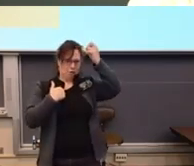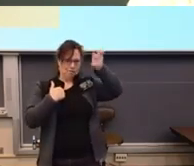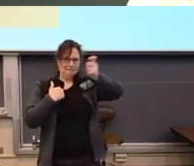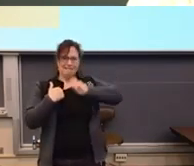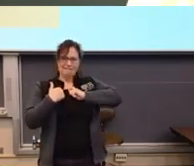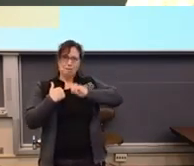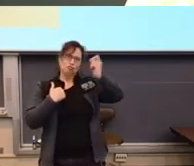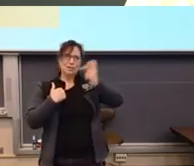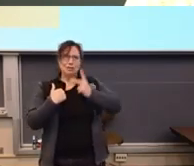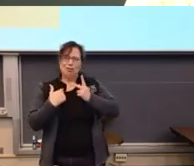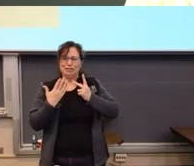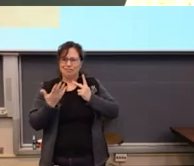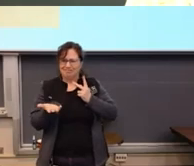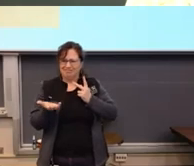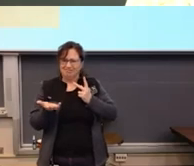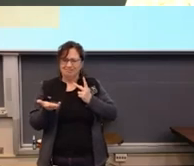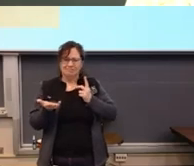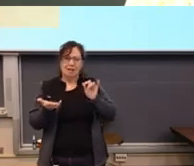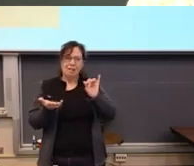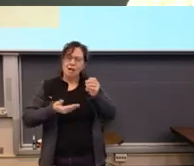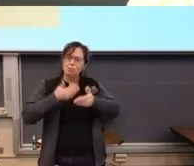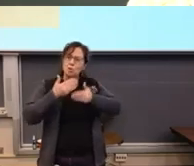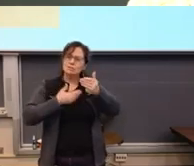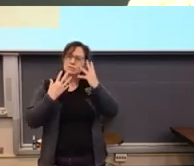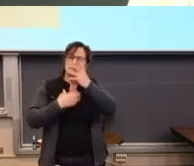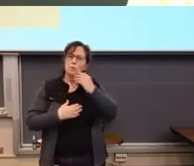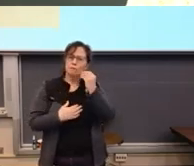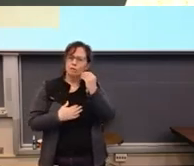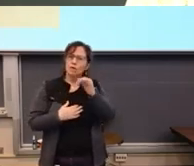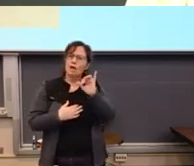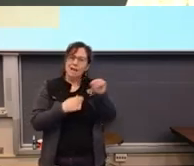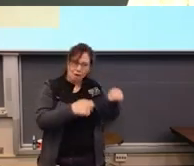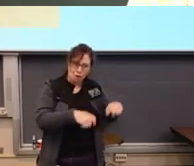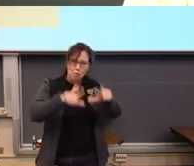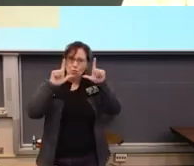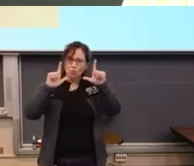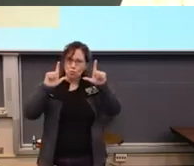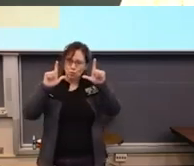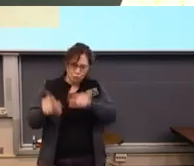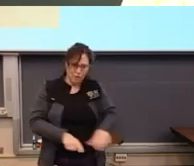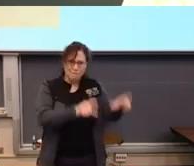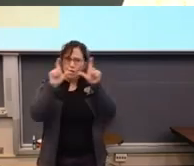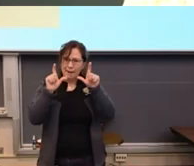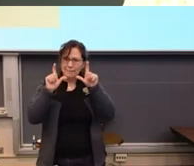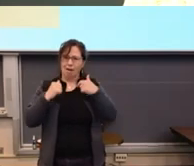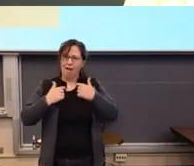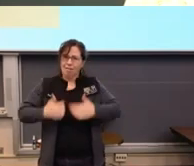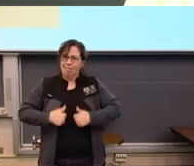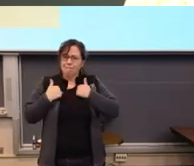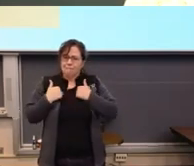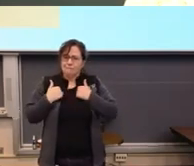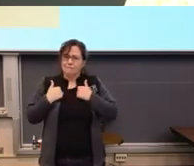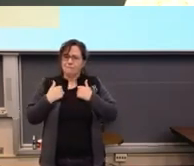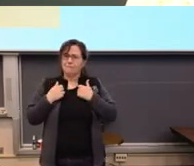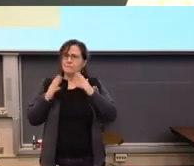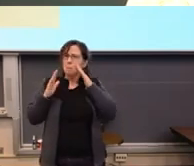returned to him. So it's been beautiful. That's the reframing that I've lived. And what I hope